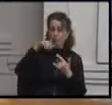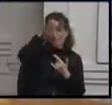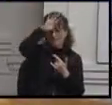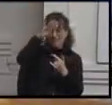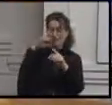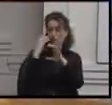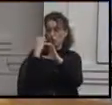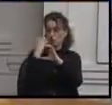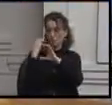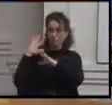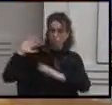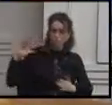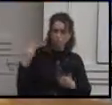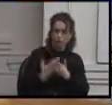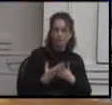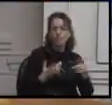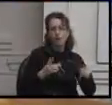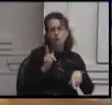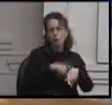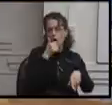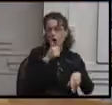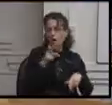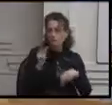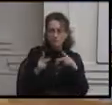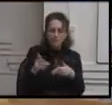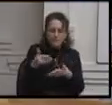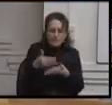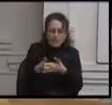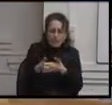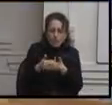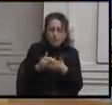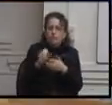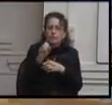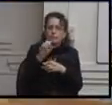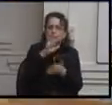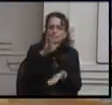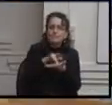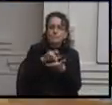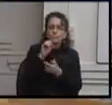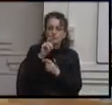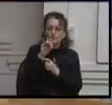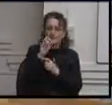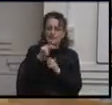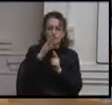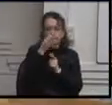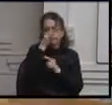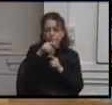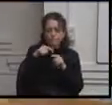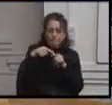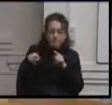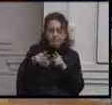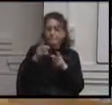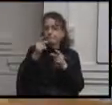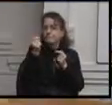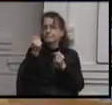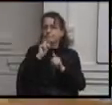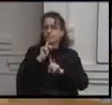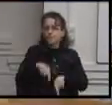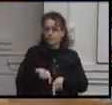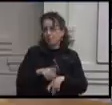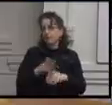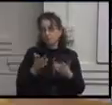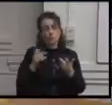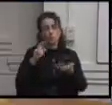of identified some of the regular operating costs for Station 2, and they're not all that much. It's about $12,200